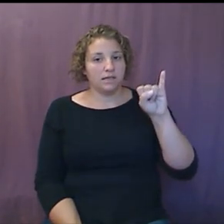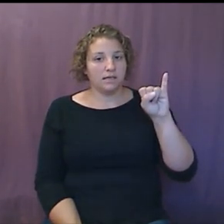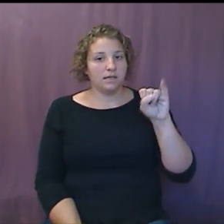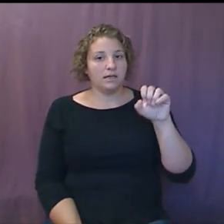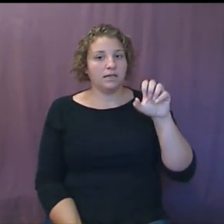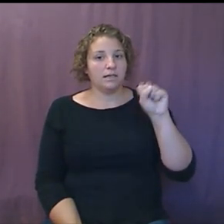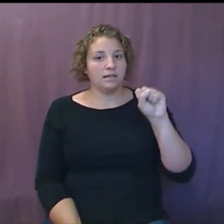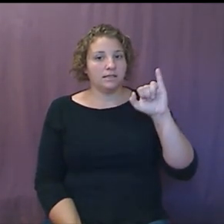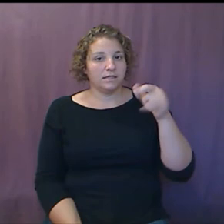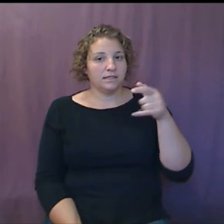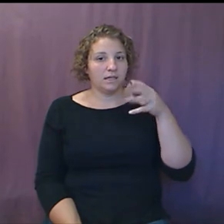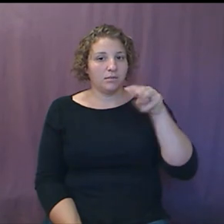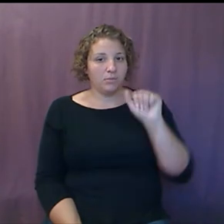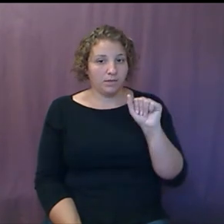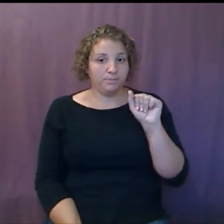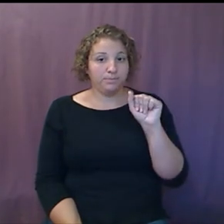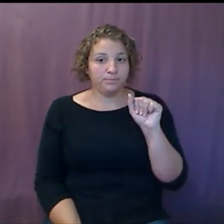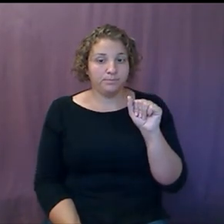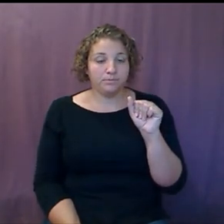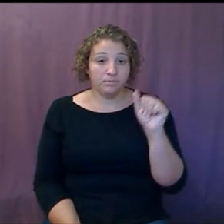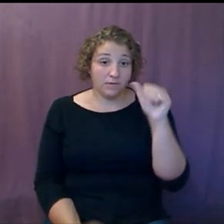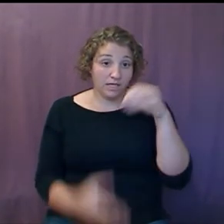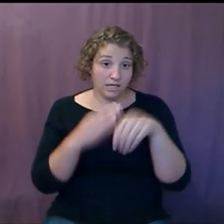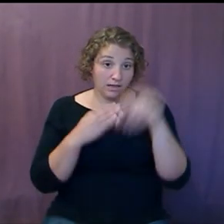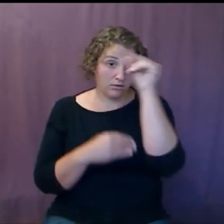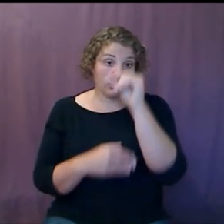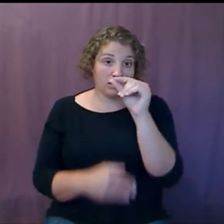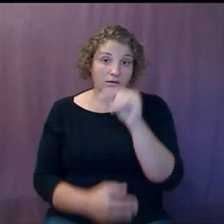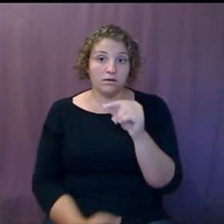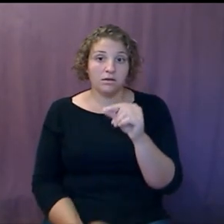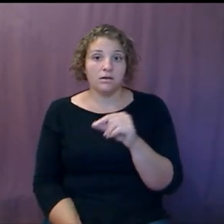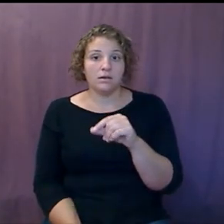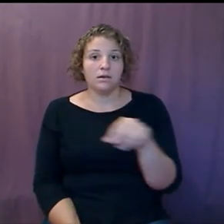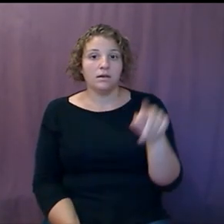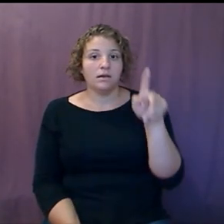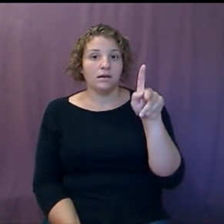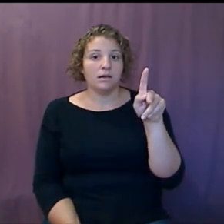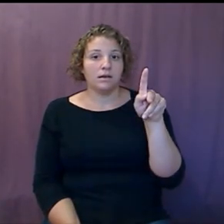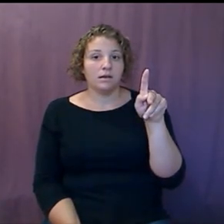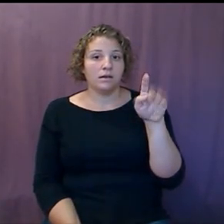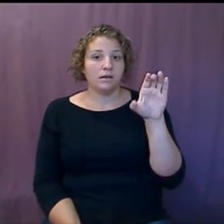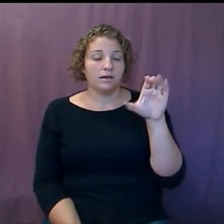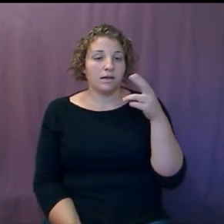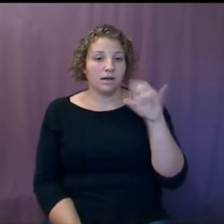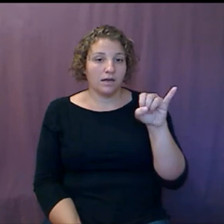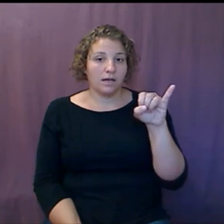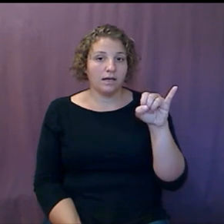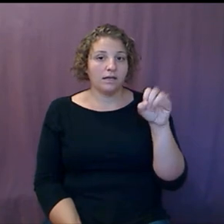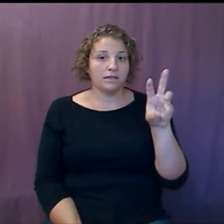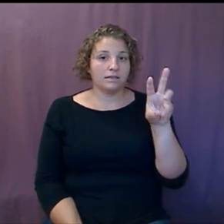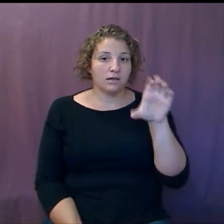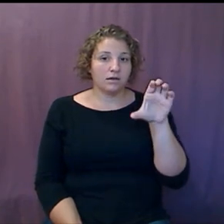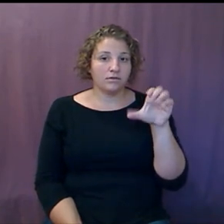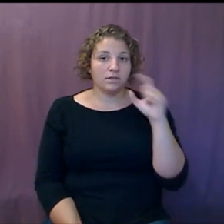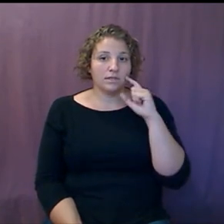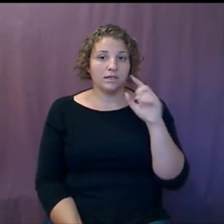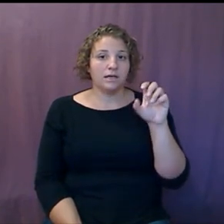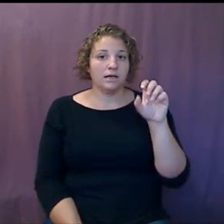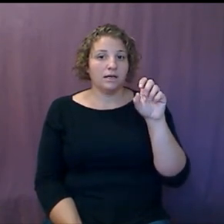under six chi psi sigma chi it stands numerically for 600 psi stands for 60